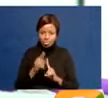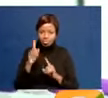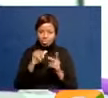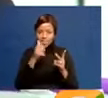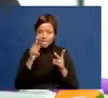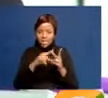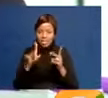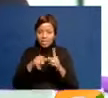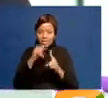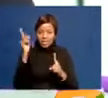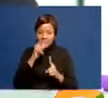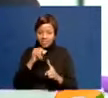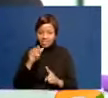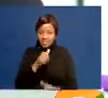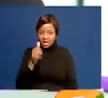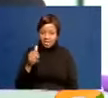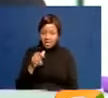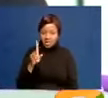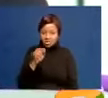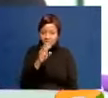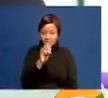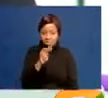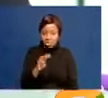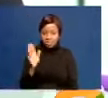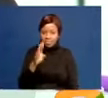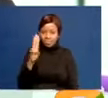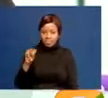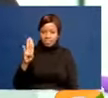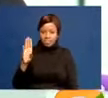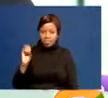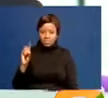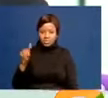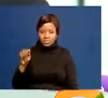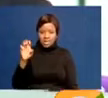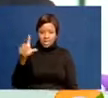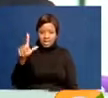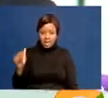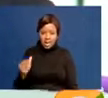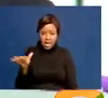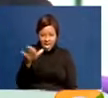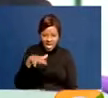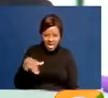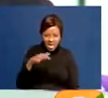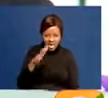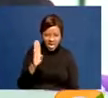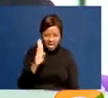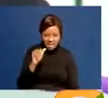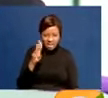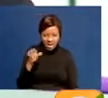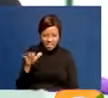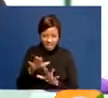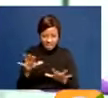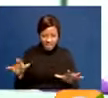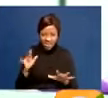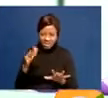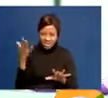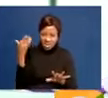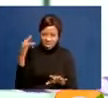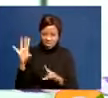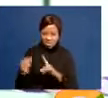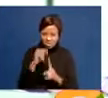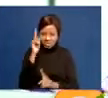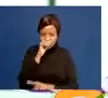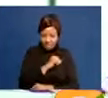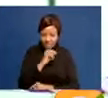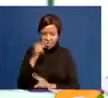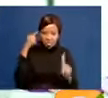Mbotela, a councillor called Tom Mbotela, in what is now Bama Market, 24th of November 1952, just after the state of emergency,